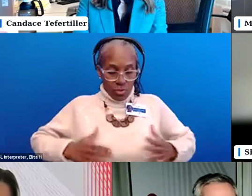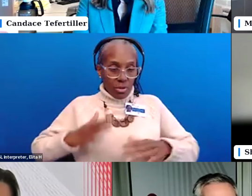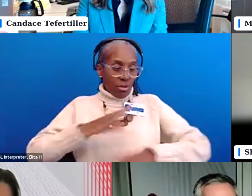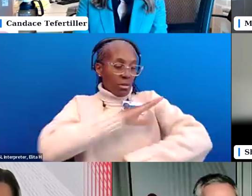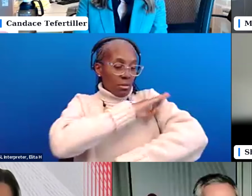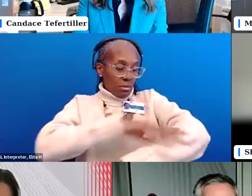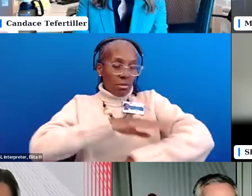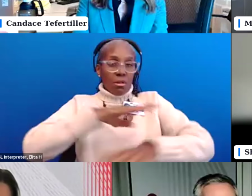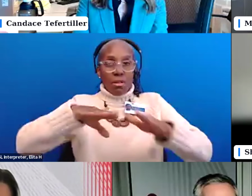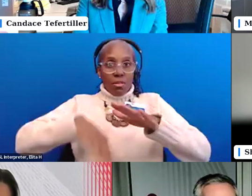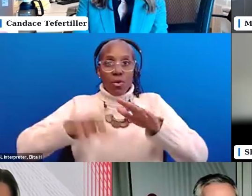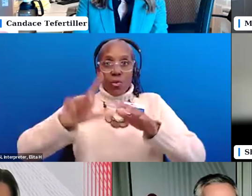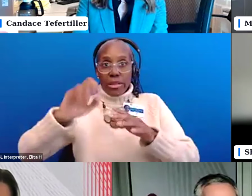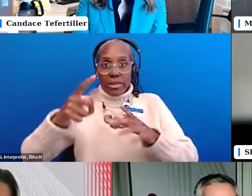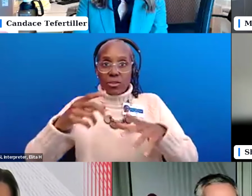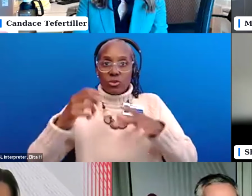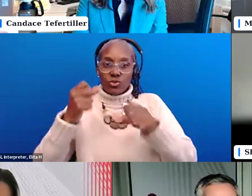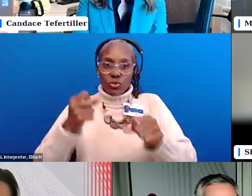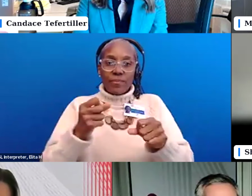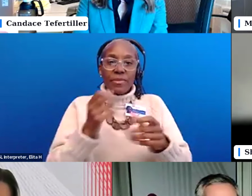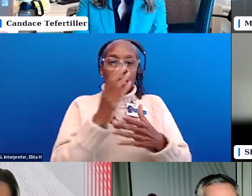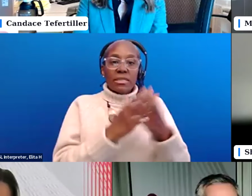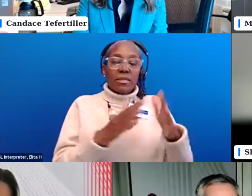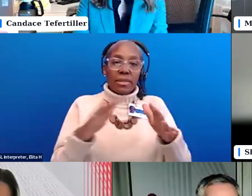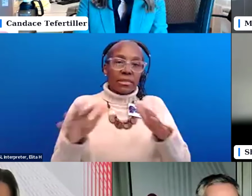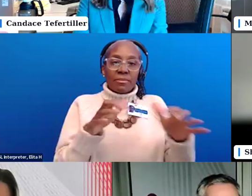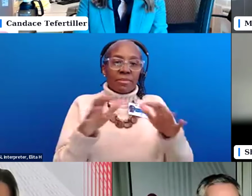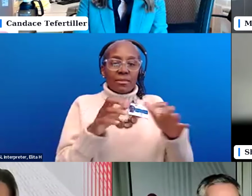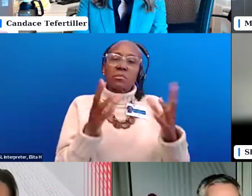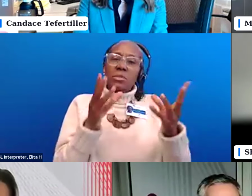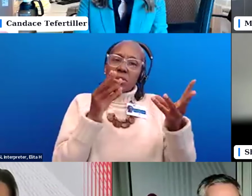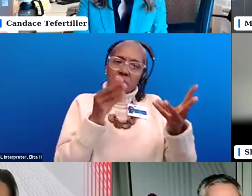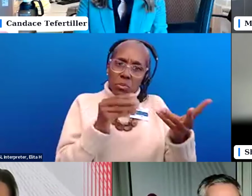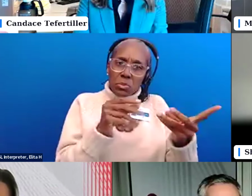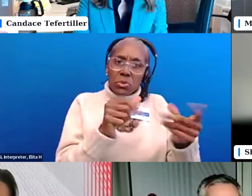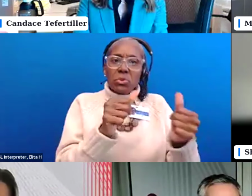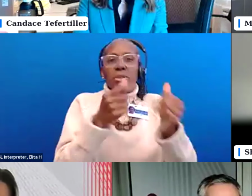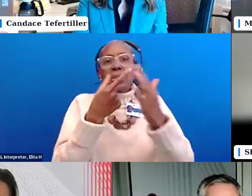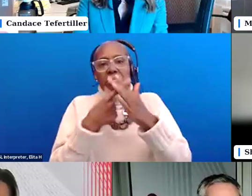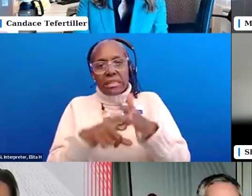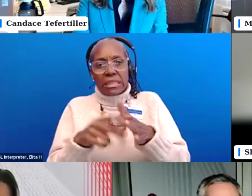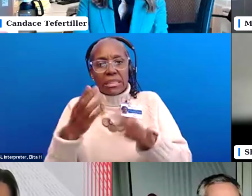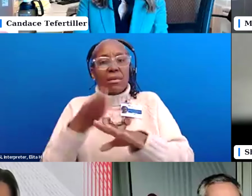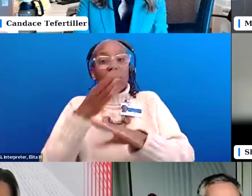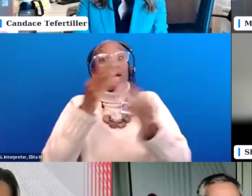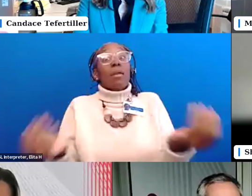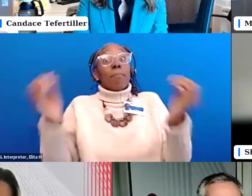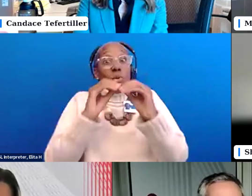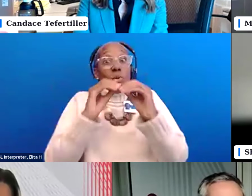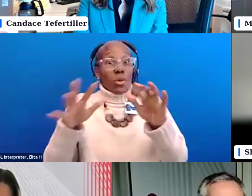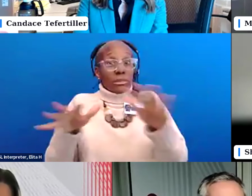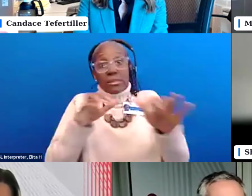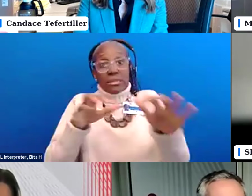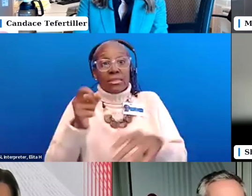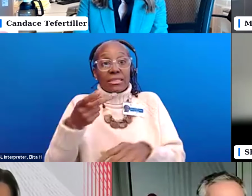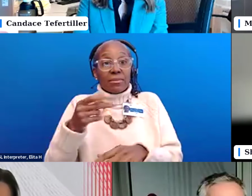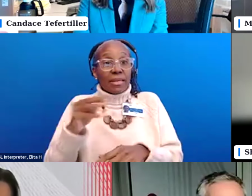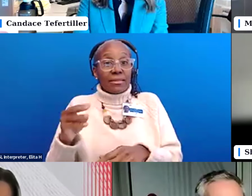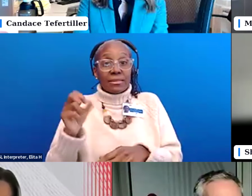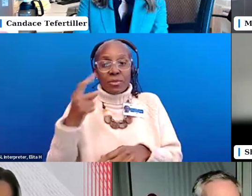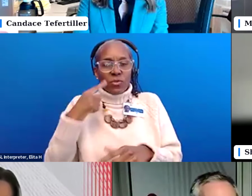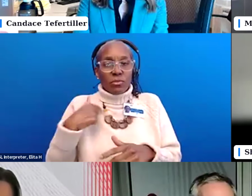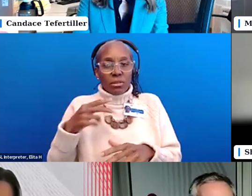leg strength. It smoothed out some of my spasms. Initially, I had increased spasms, which for